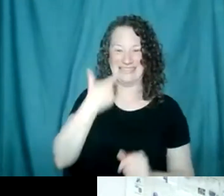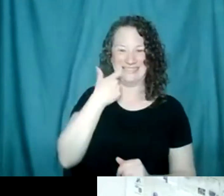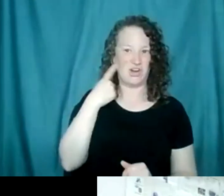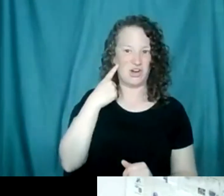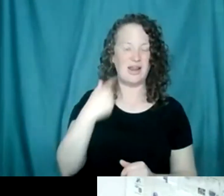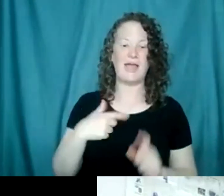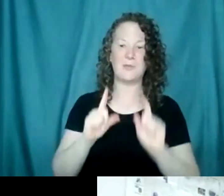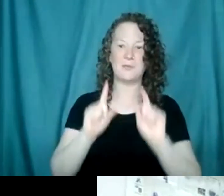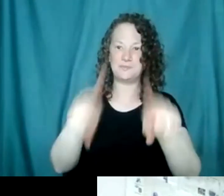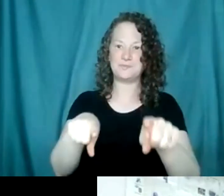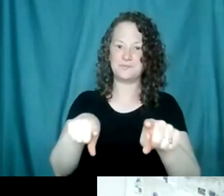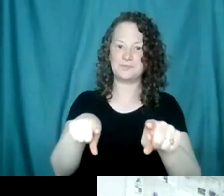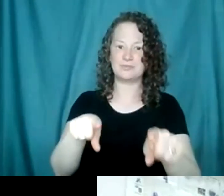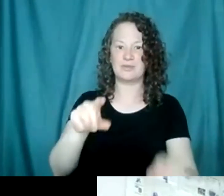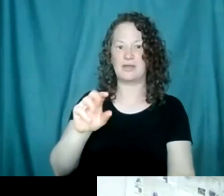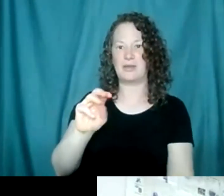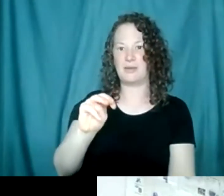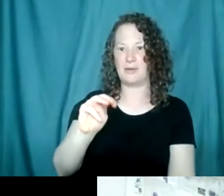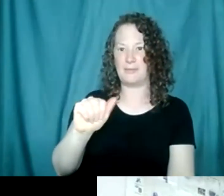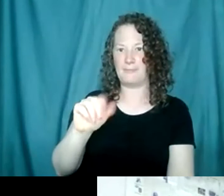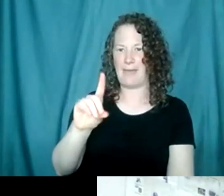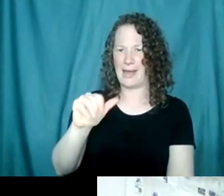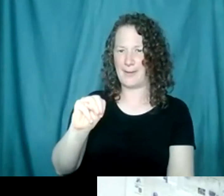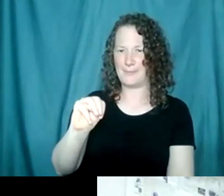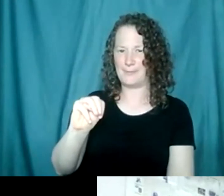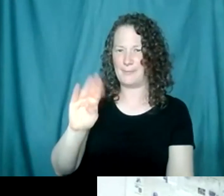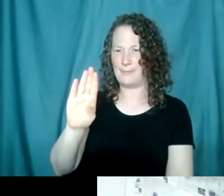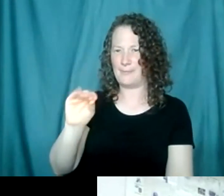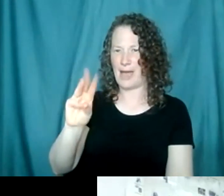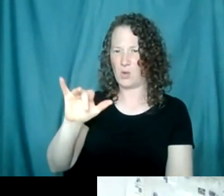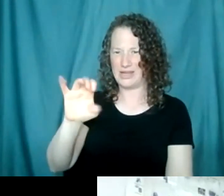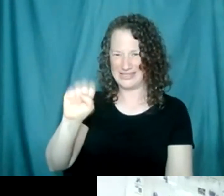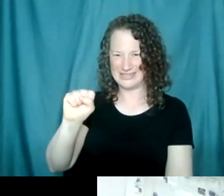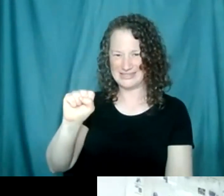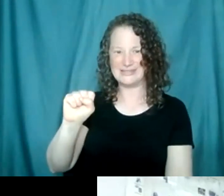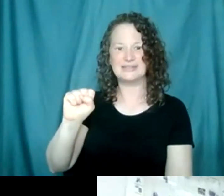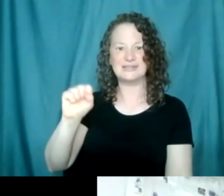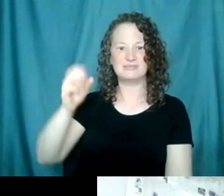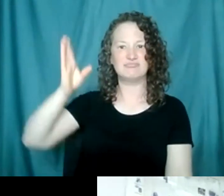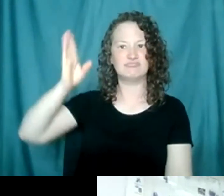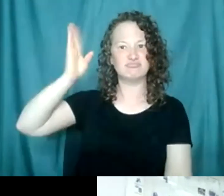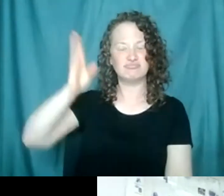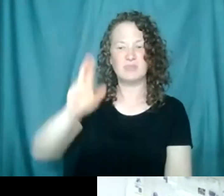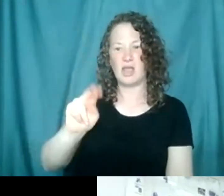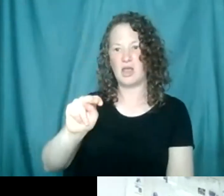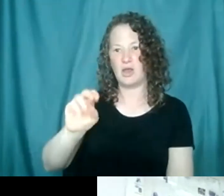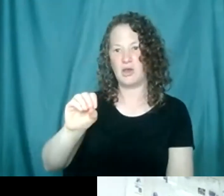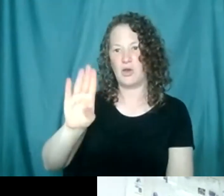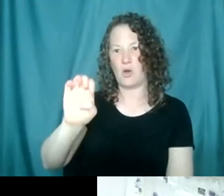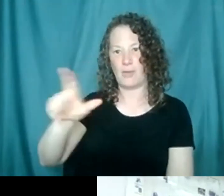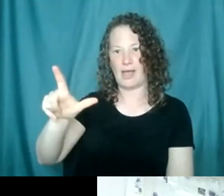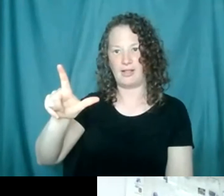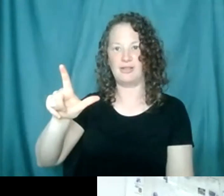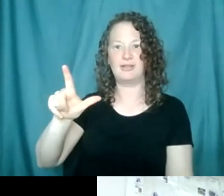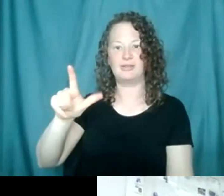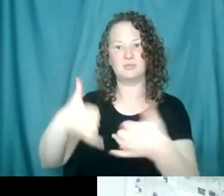to Madame Bowie's Nobel Peace Prize talk yesterday here at Cornell.